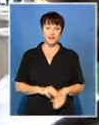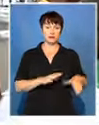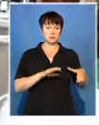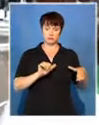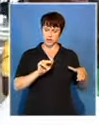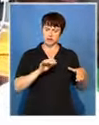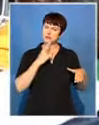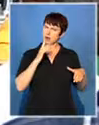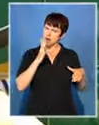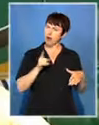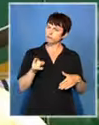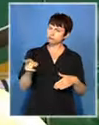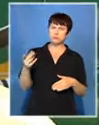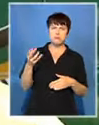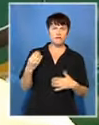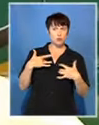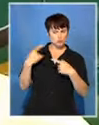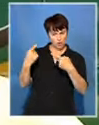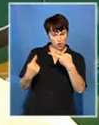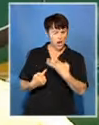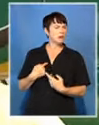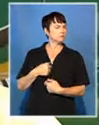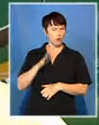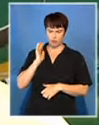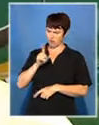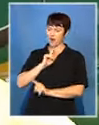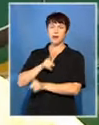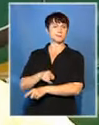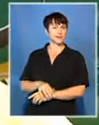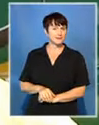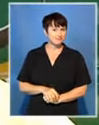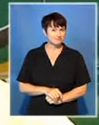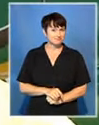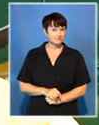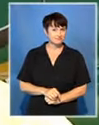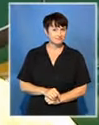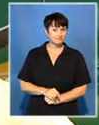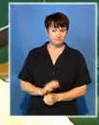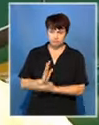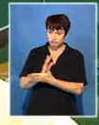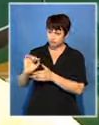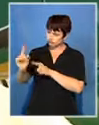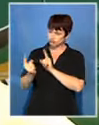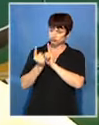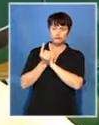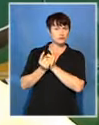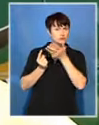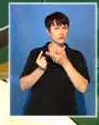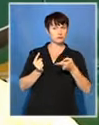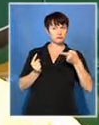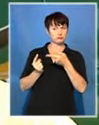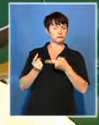it will respond to concerns. Some of them came up to raise some issues that they